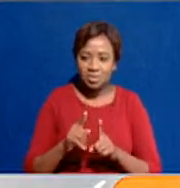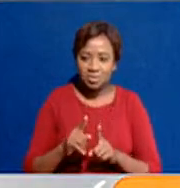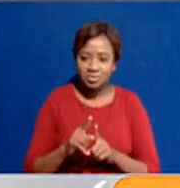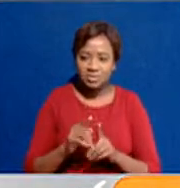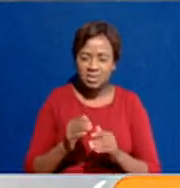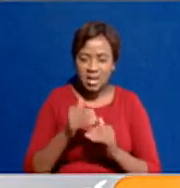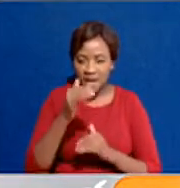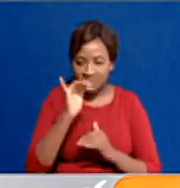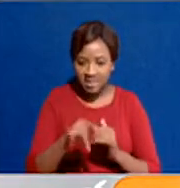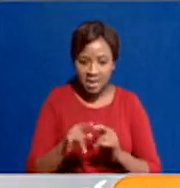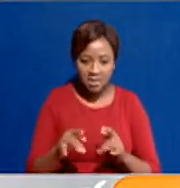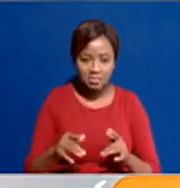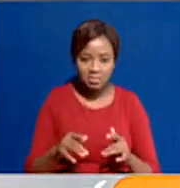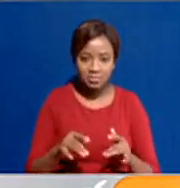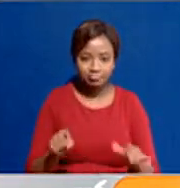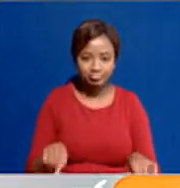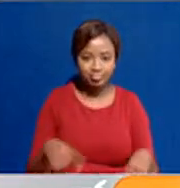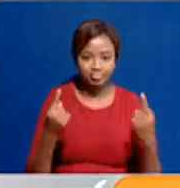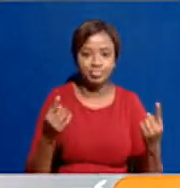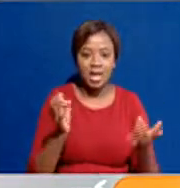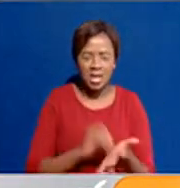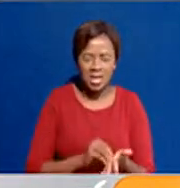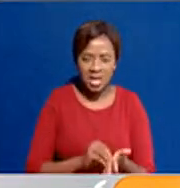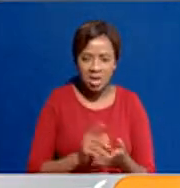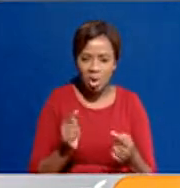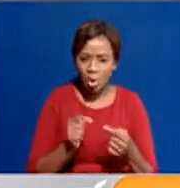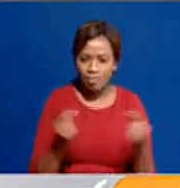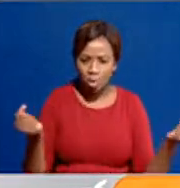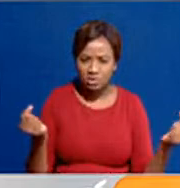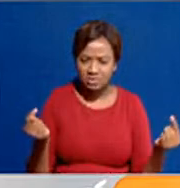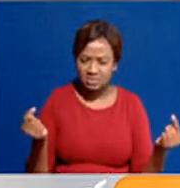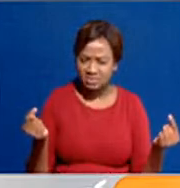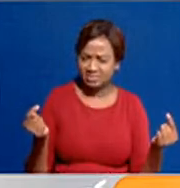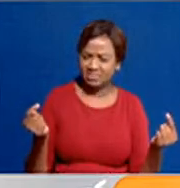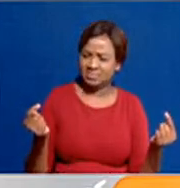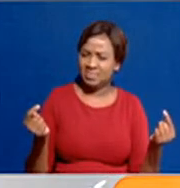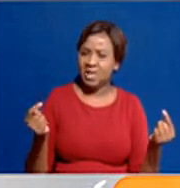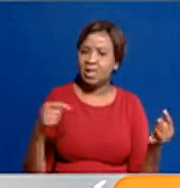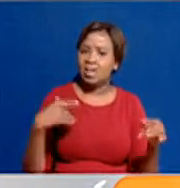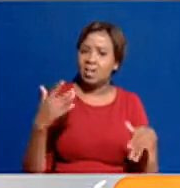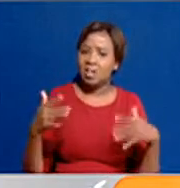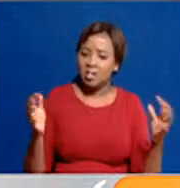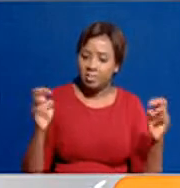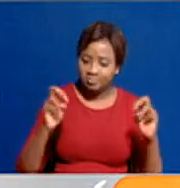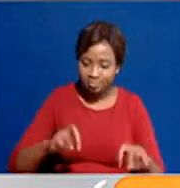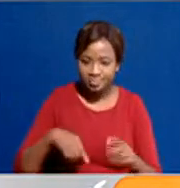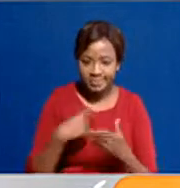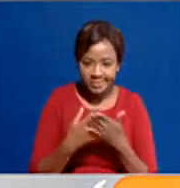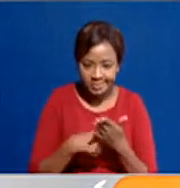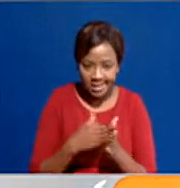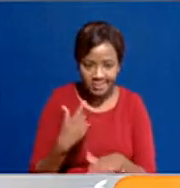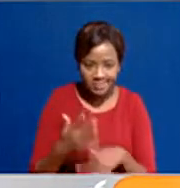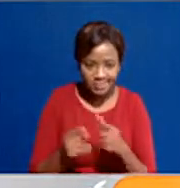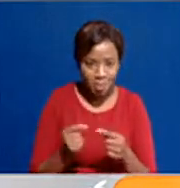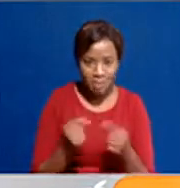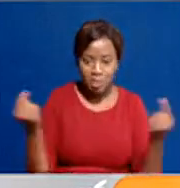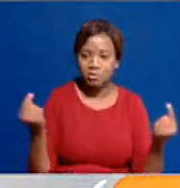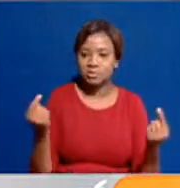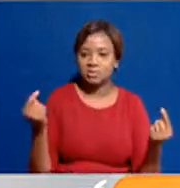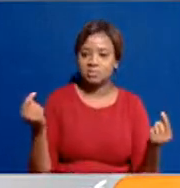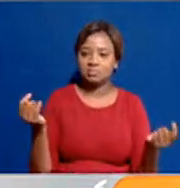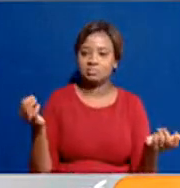after, they disagree. The same people on different sides of the table sit down, agree, and then they will disagree again.